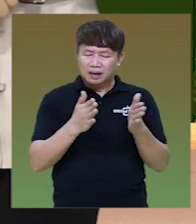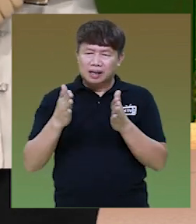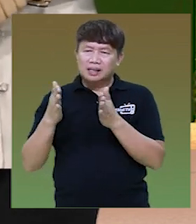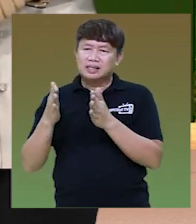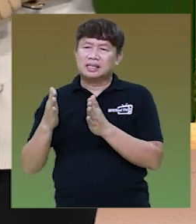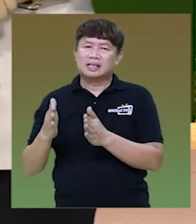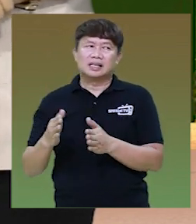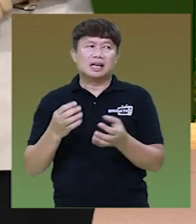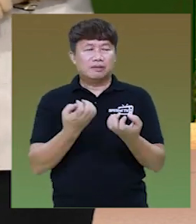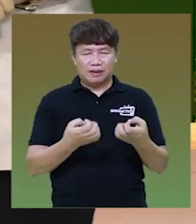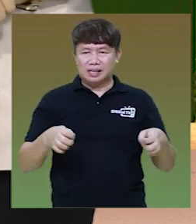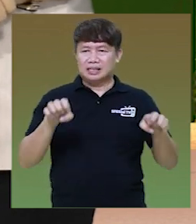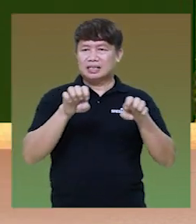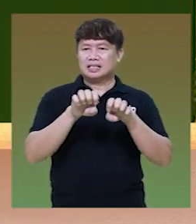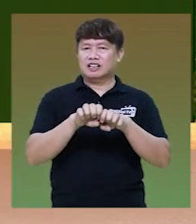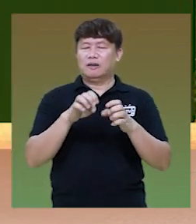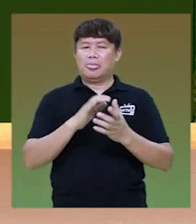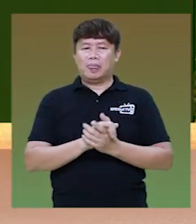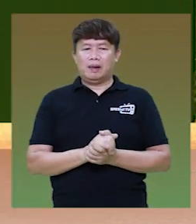events.